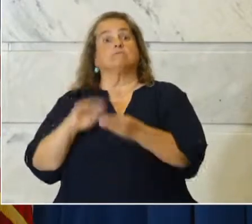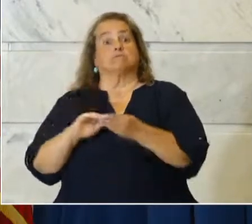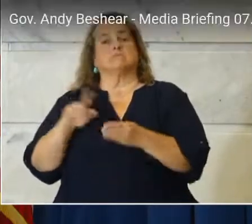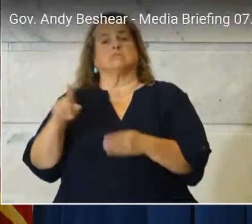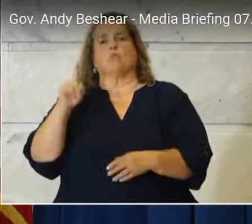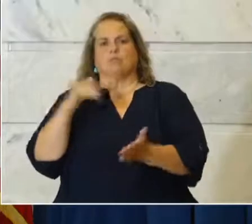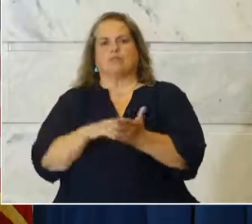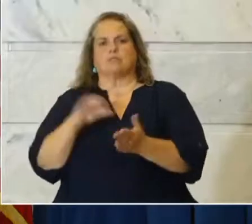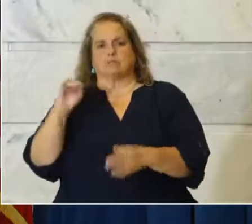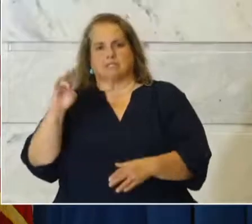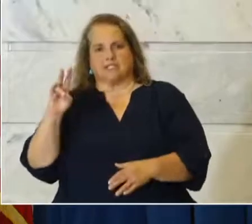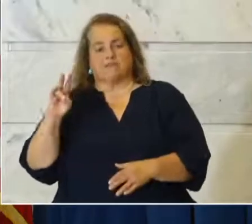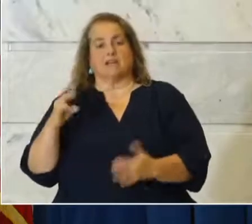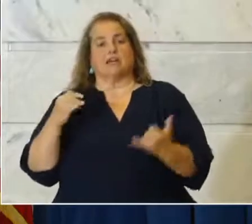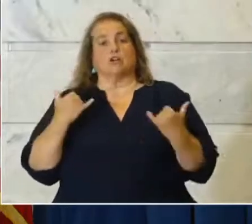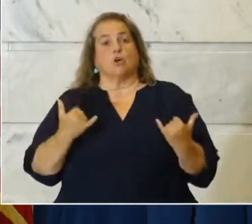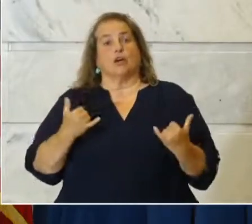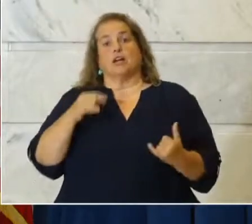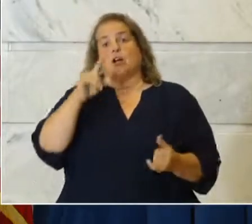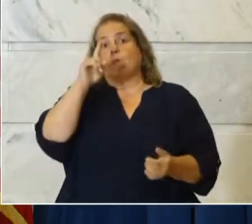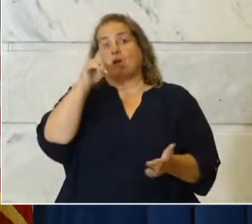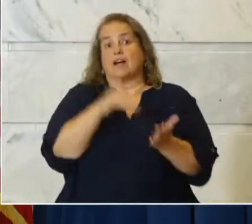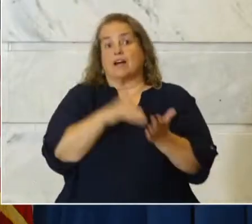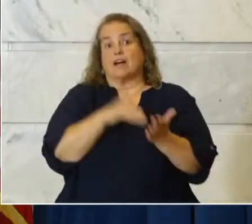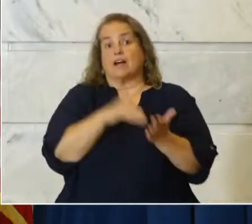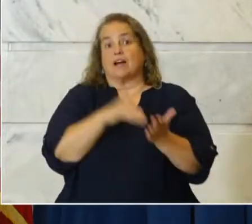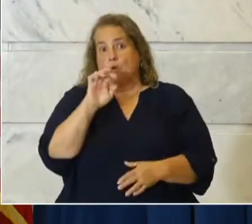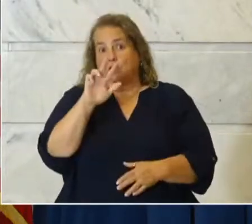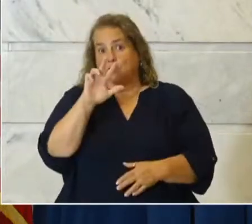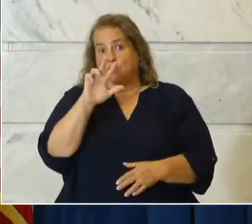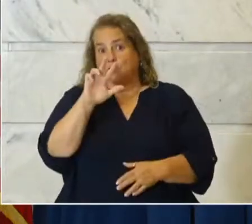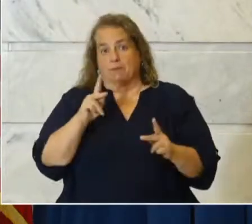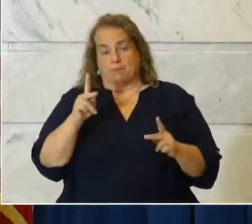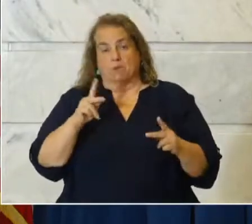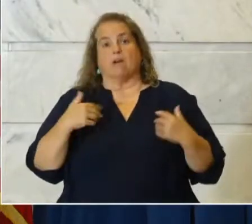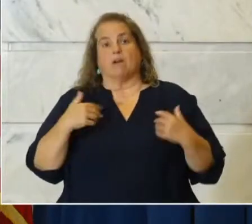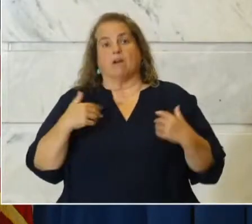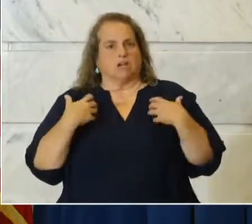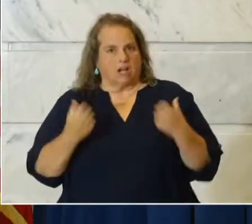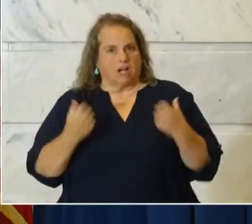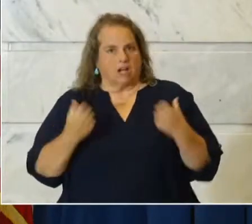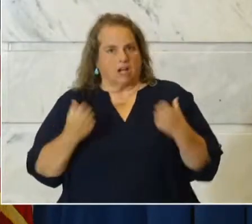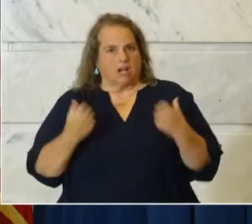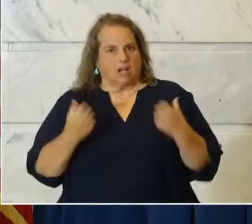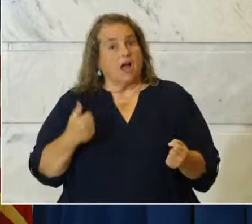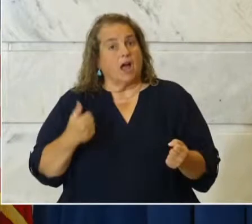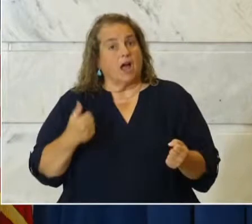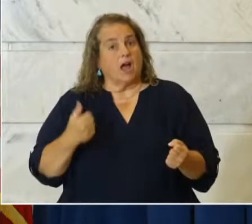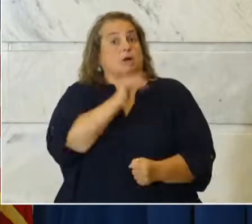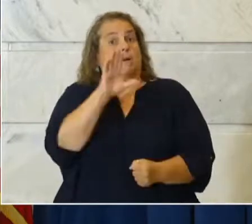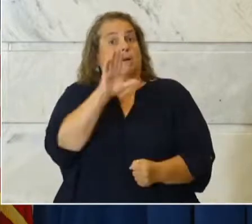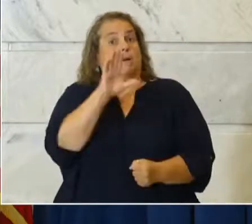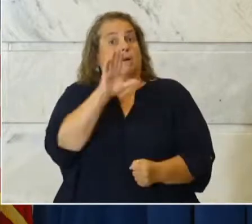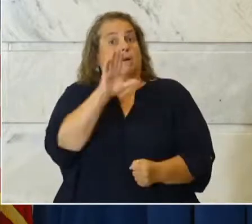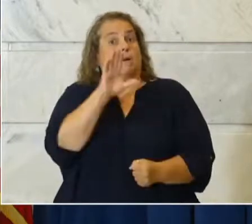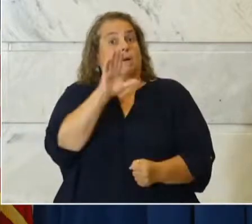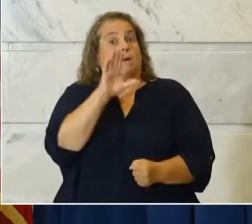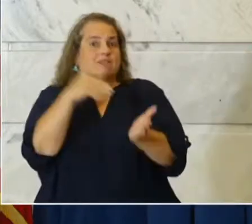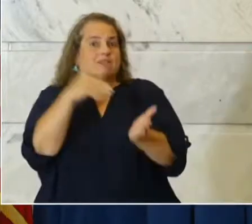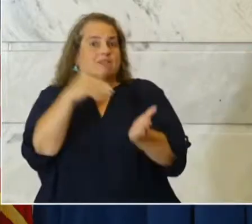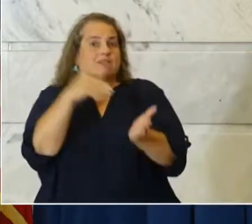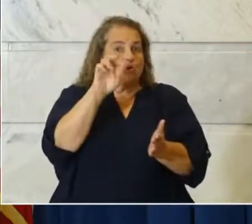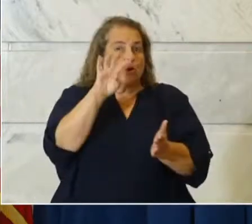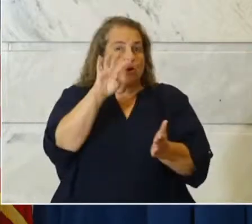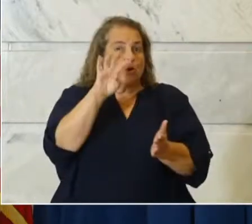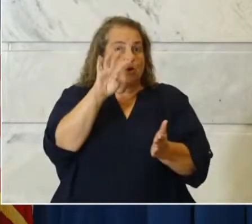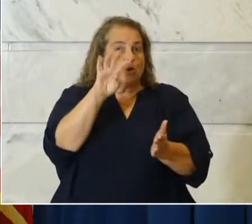currently, 4,939 people have recovered. On hospital beds right now, 11,243